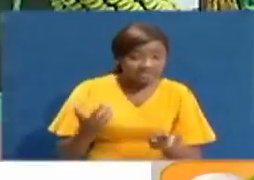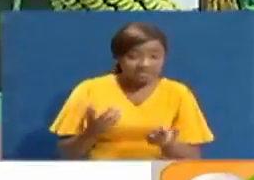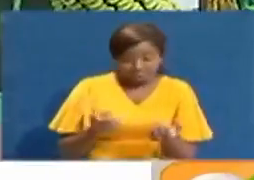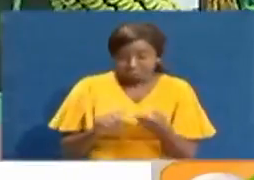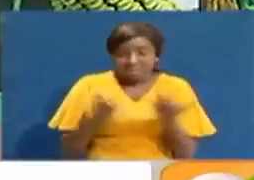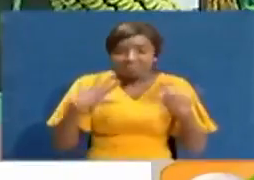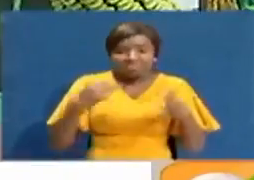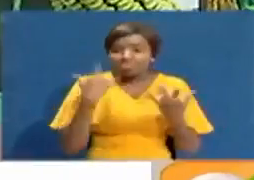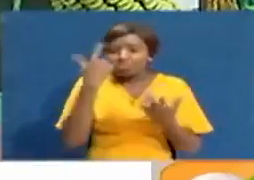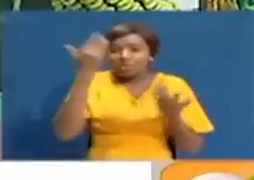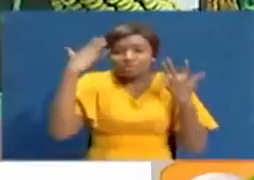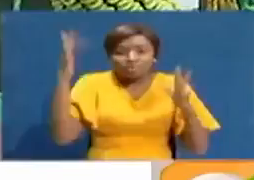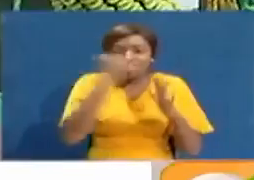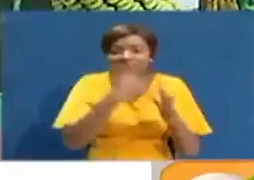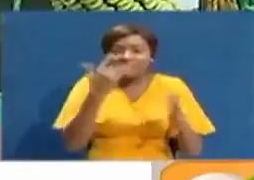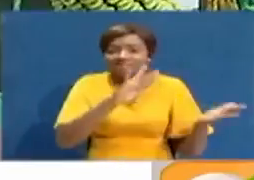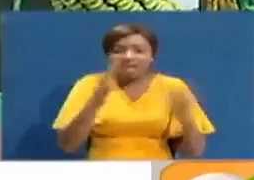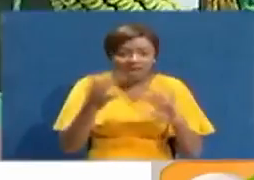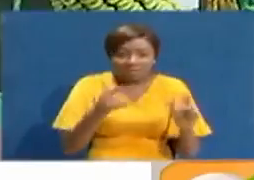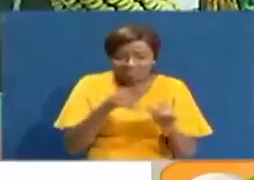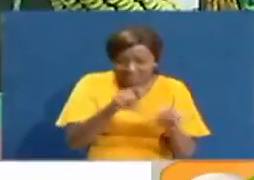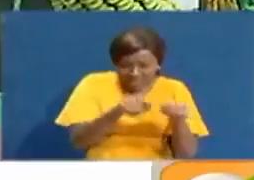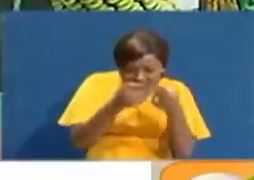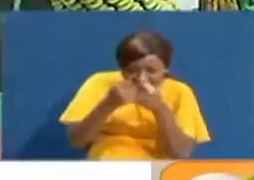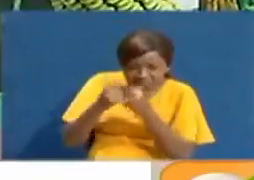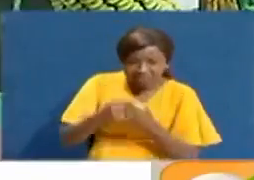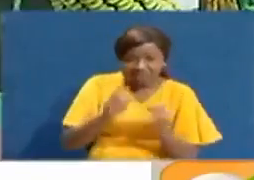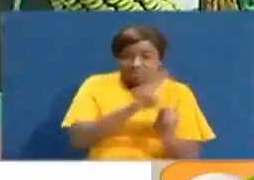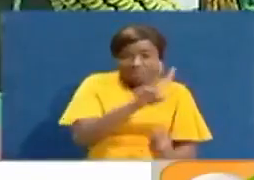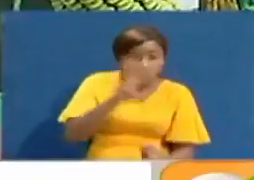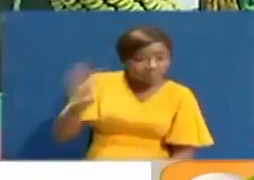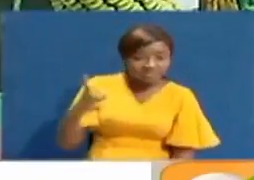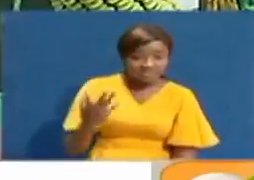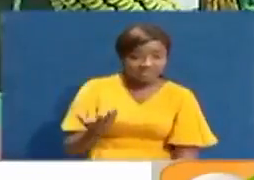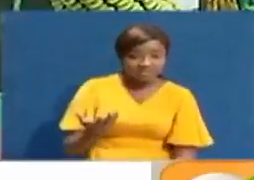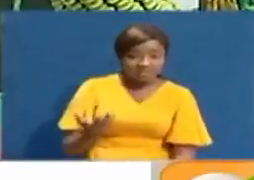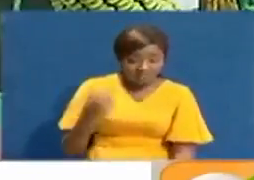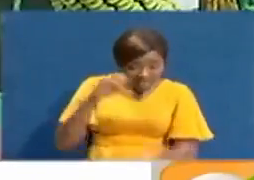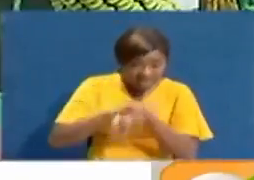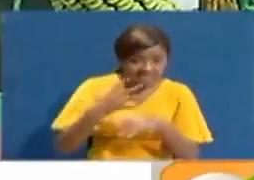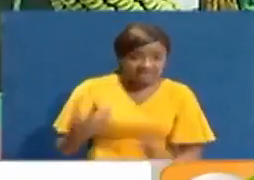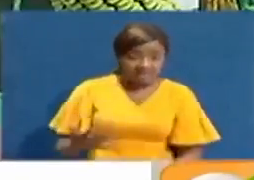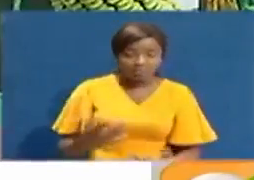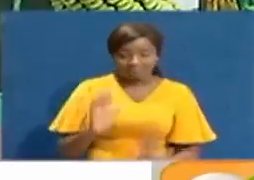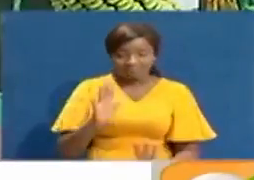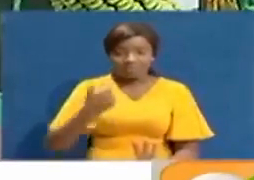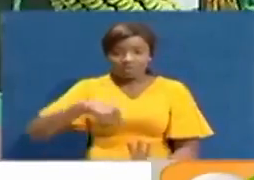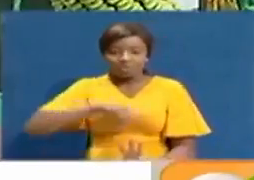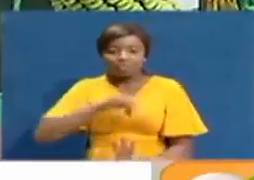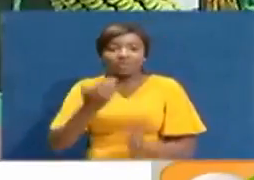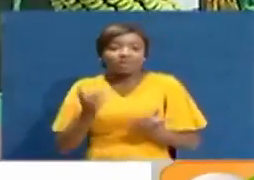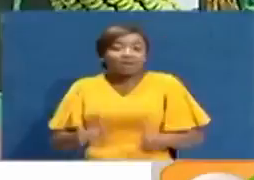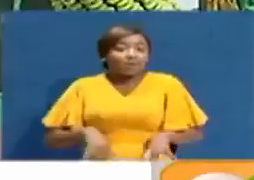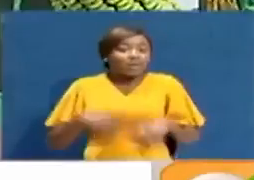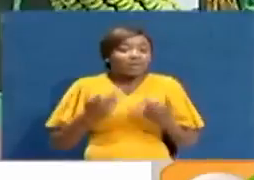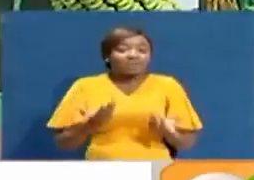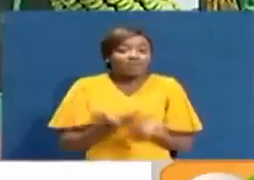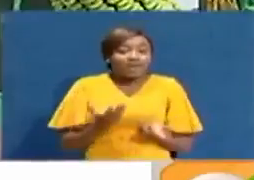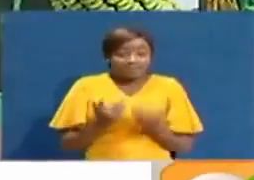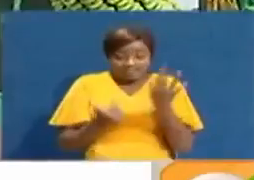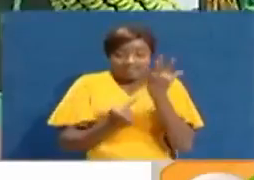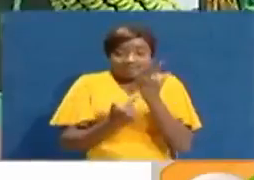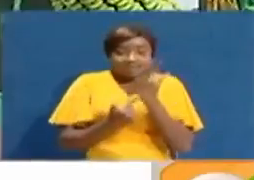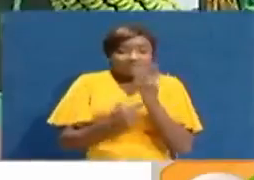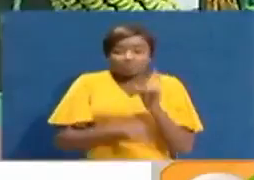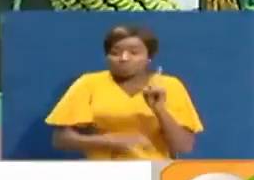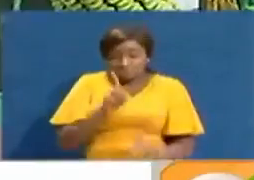evil activities on the World Wide Web? We live in a digital era. We identify voters using biometrics.